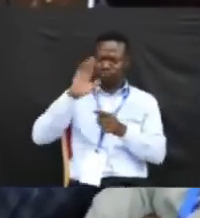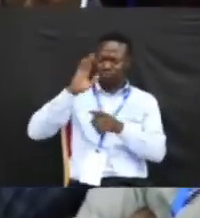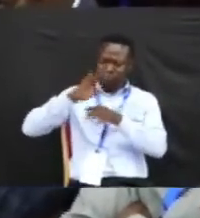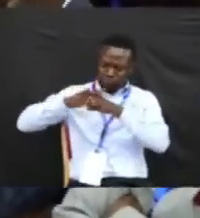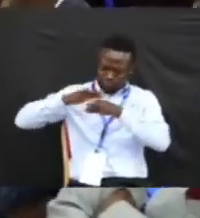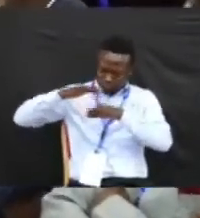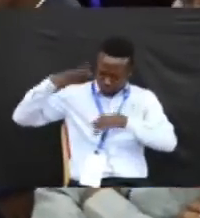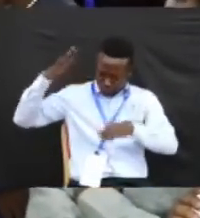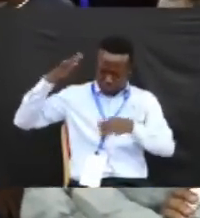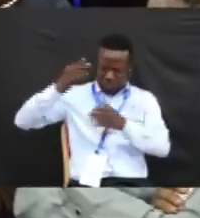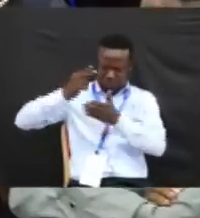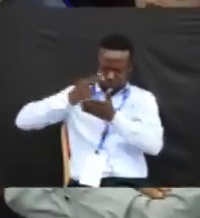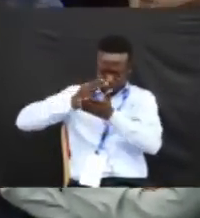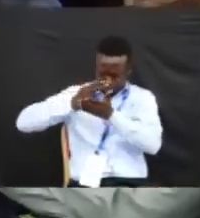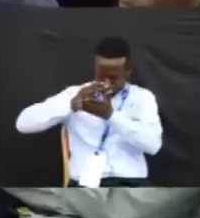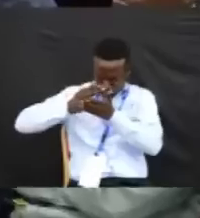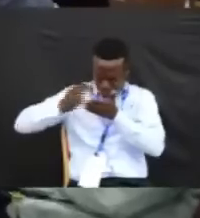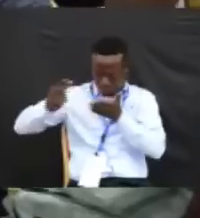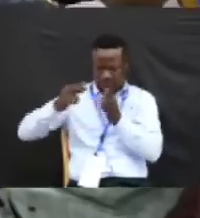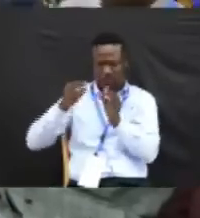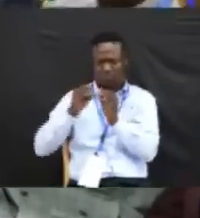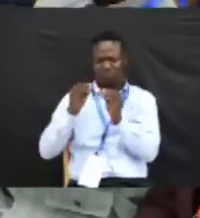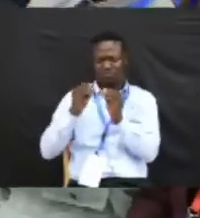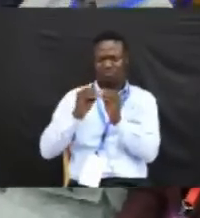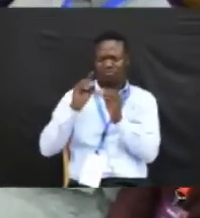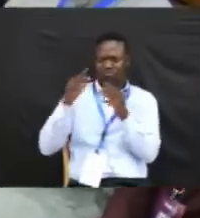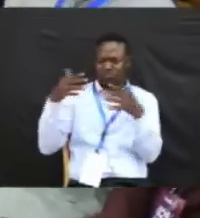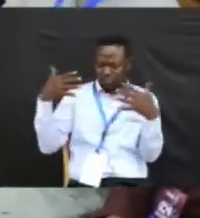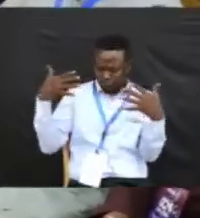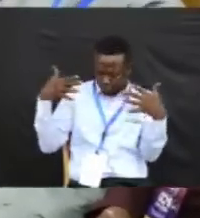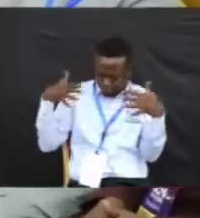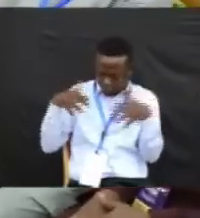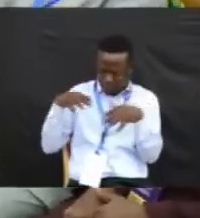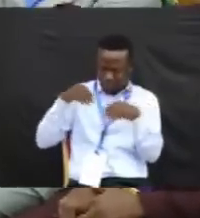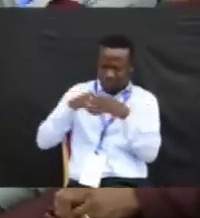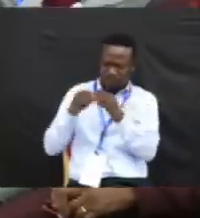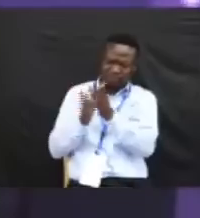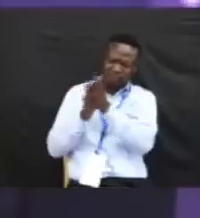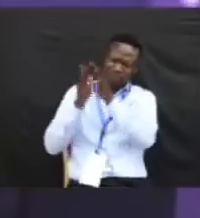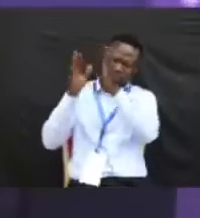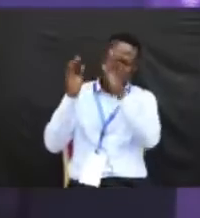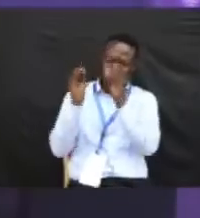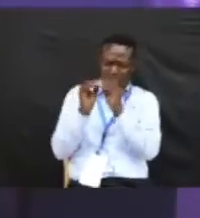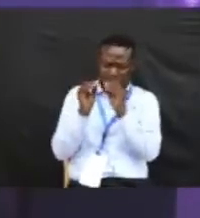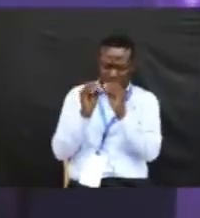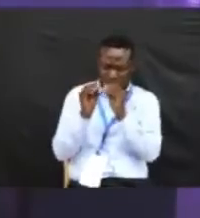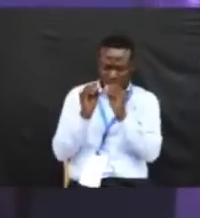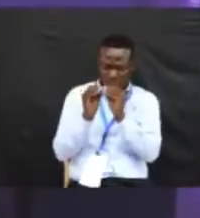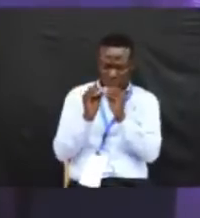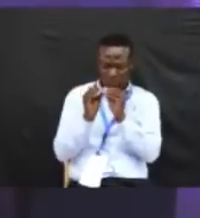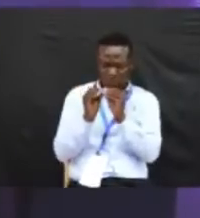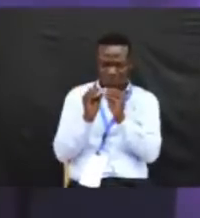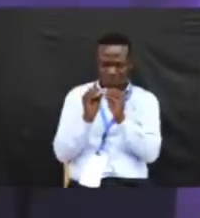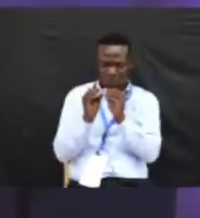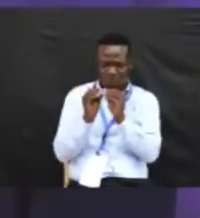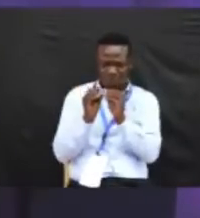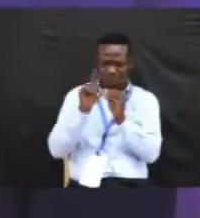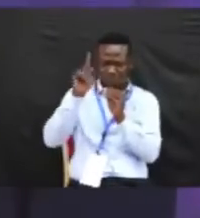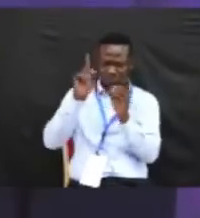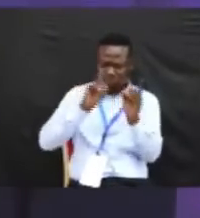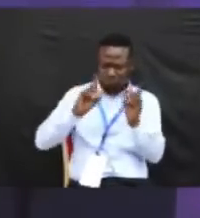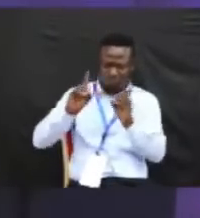holiness. You are fearful in praises. You do